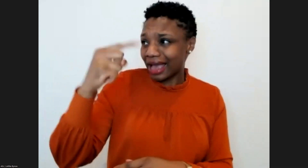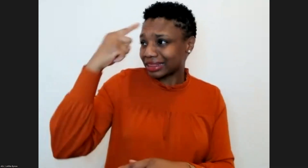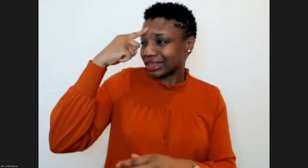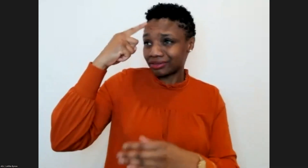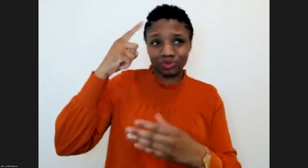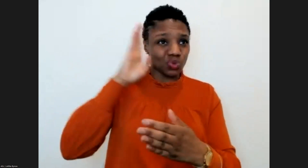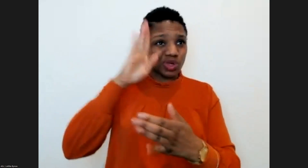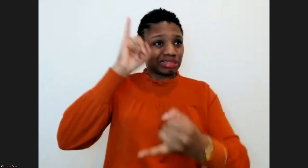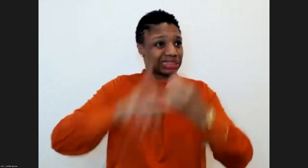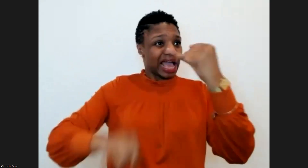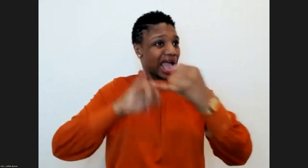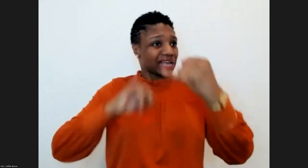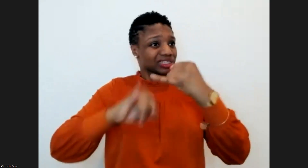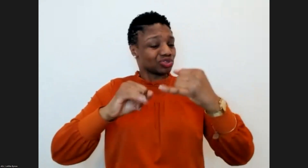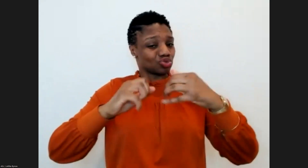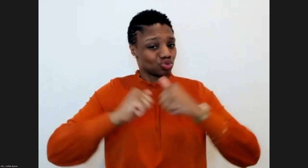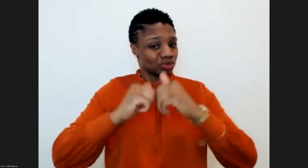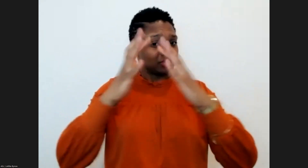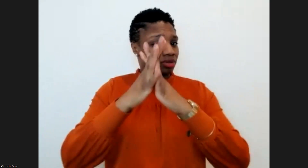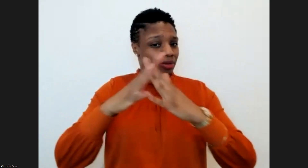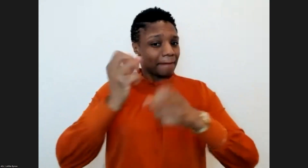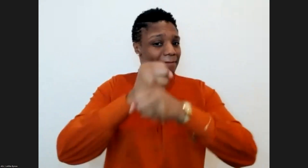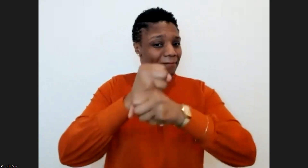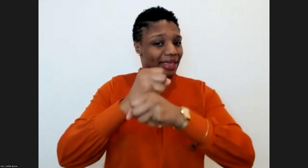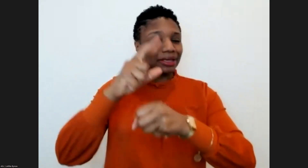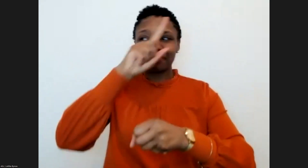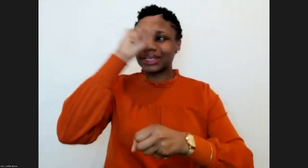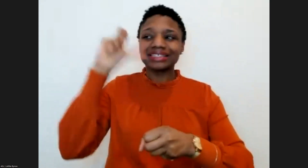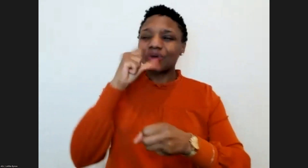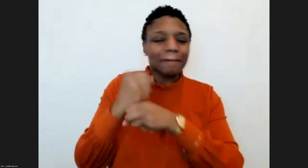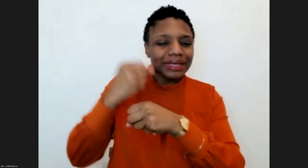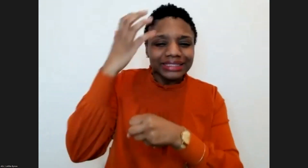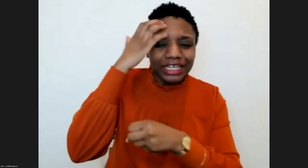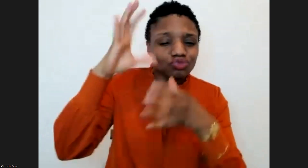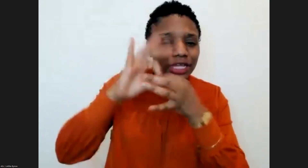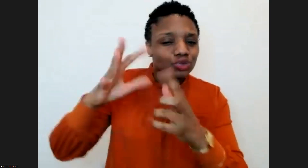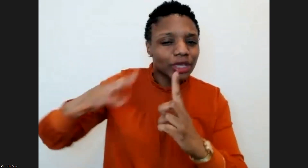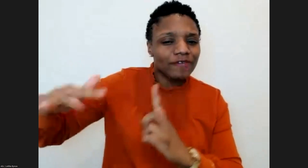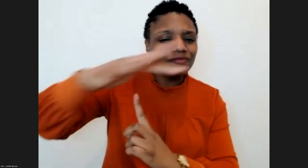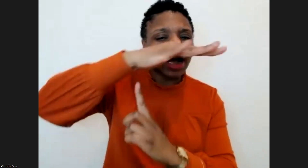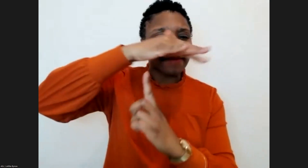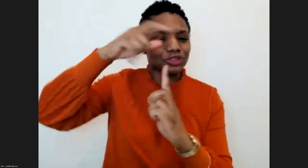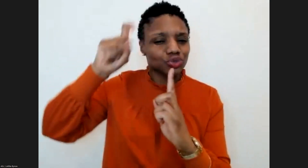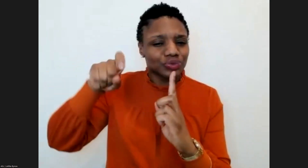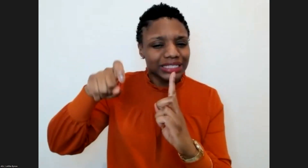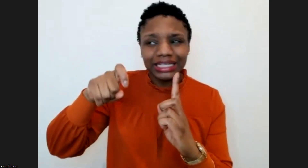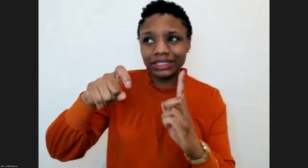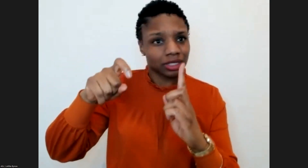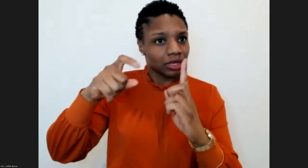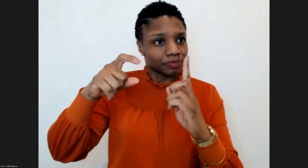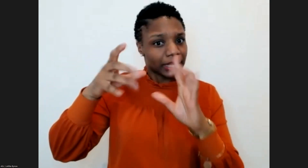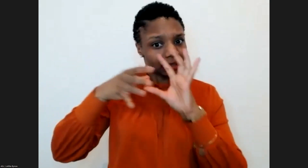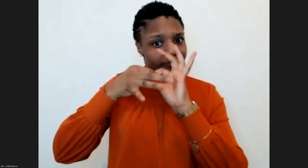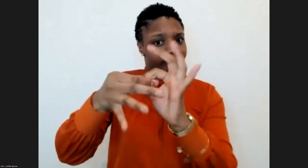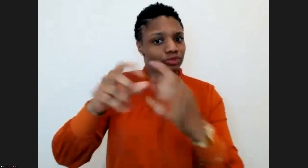economically or in terms of the environment or in terms of the needs in the electrical system.